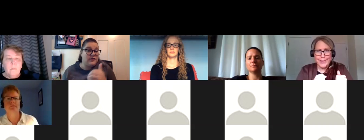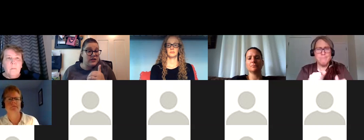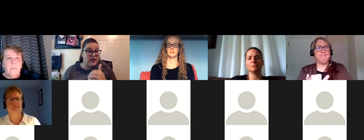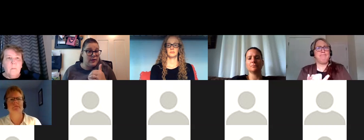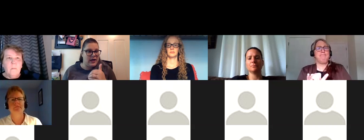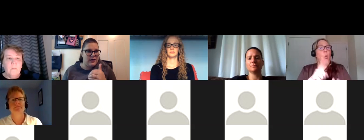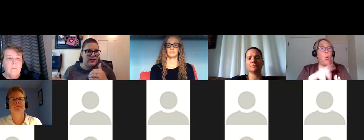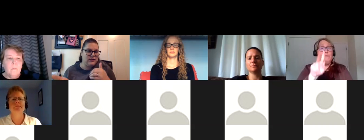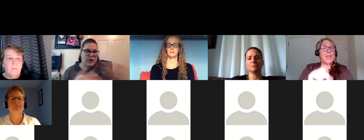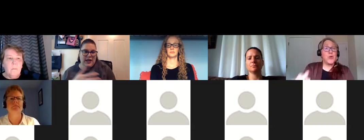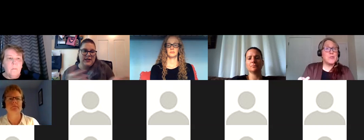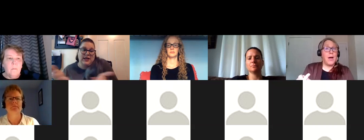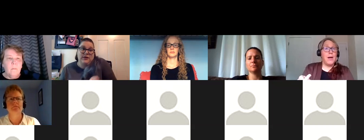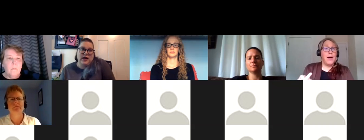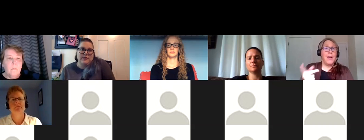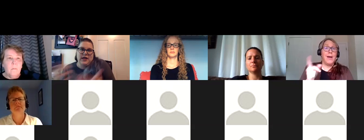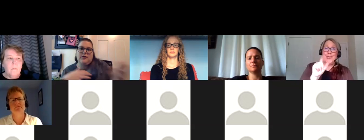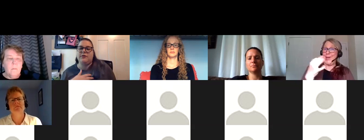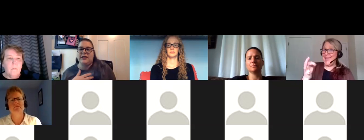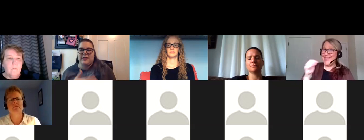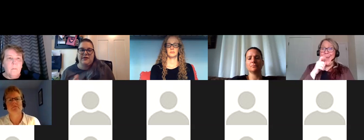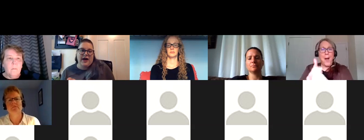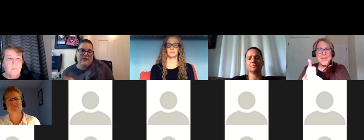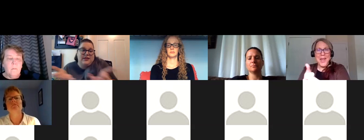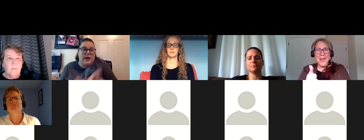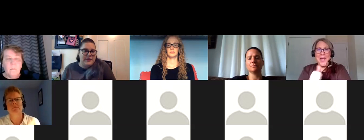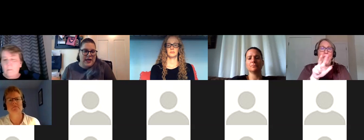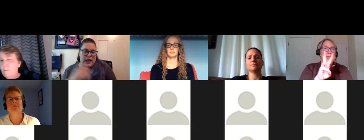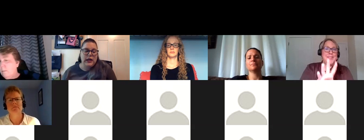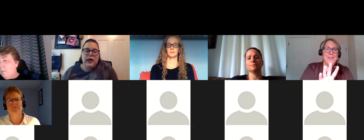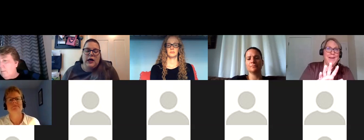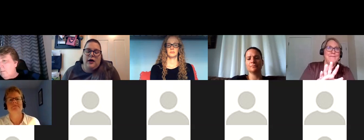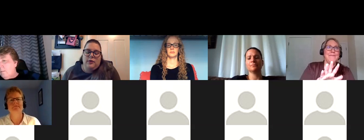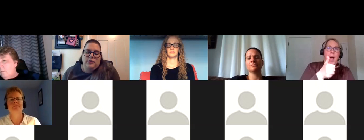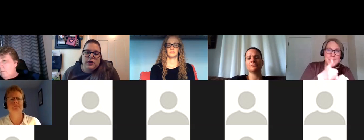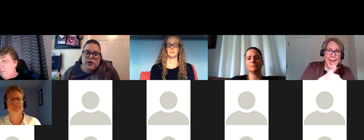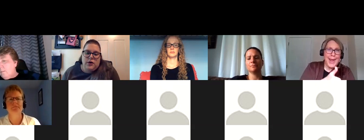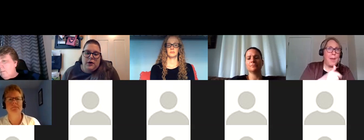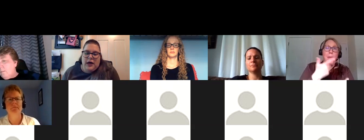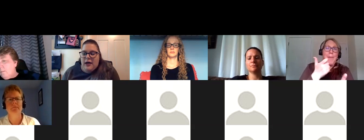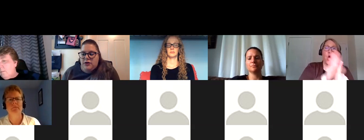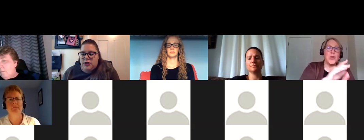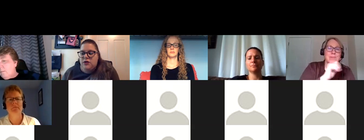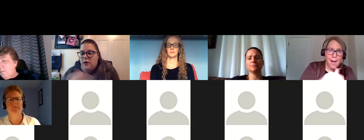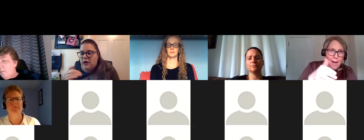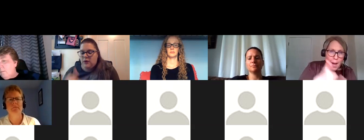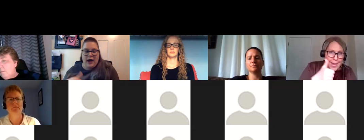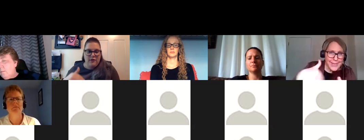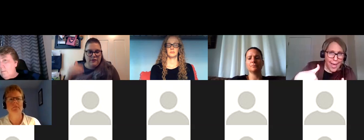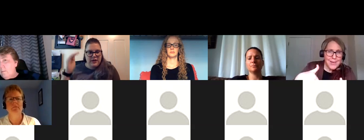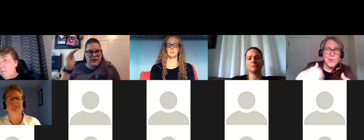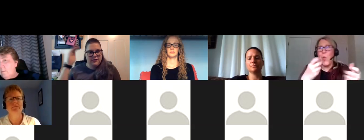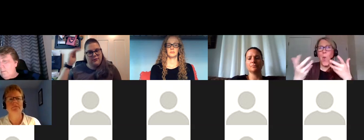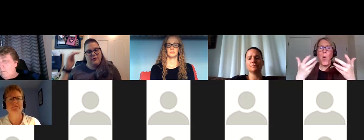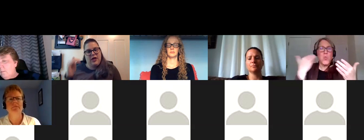Or vice versa, because 2019 was updated or 365 is updated. So again, just knowing that you